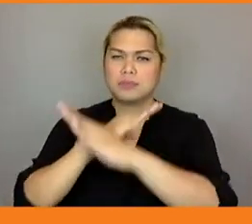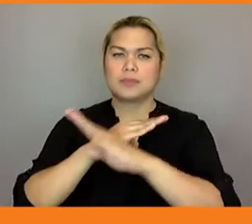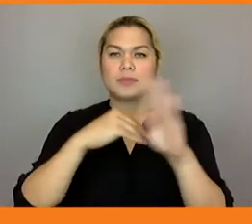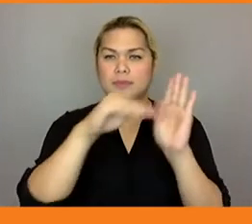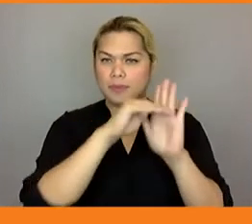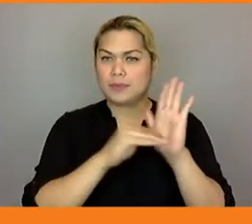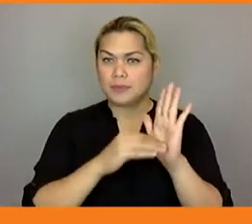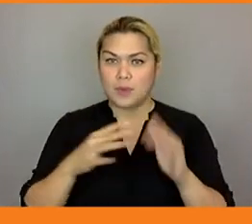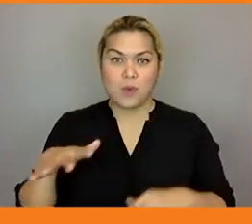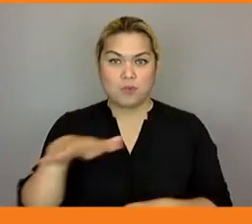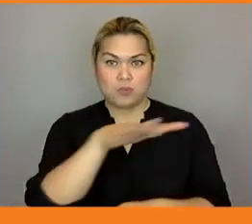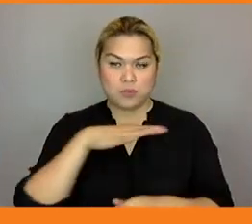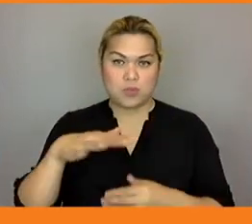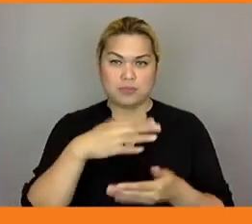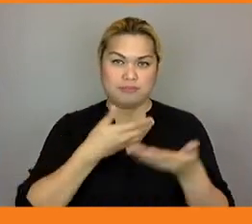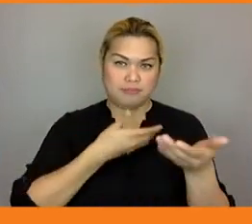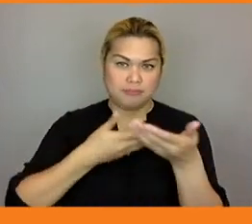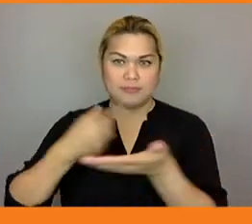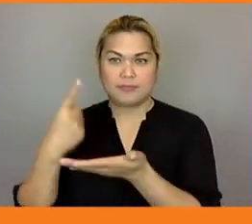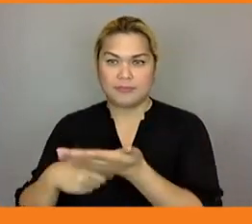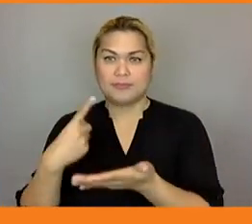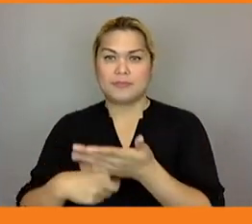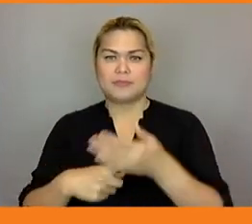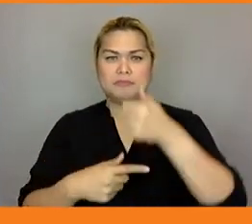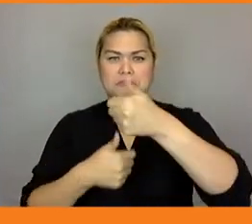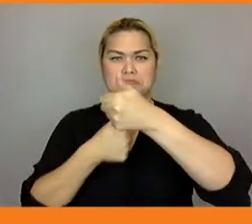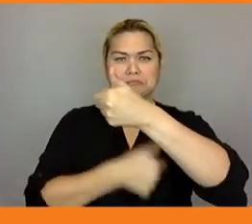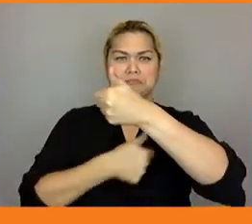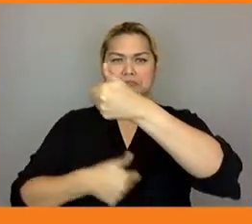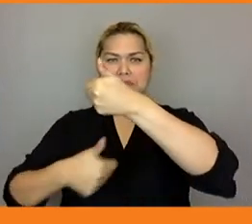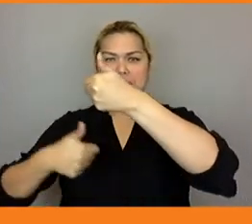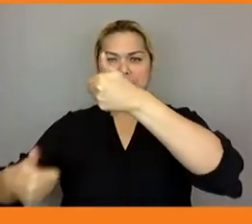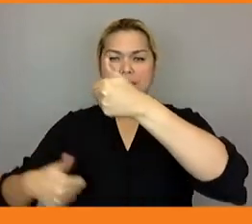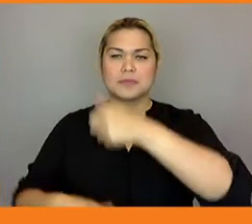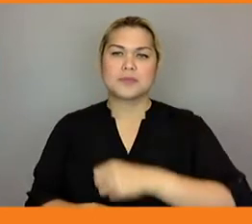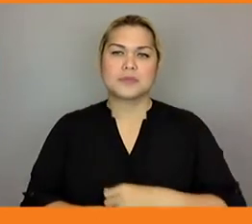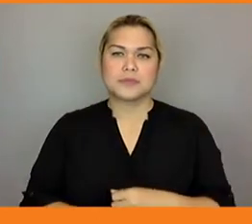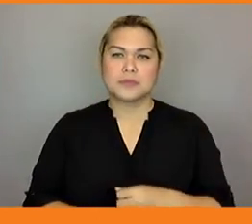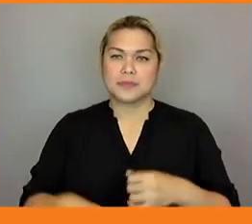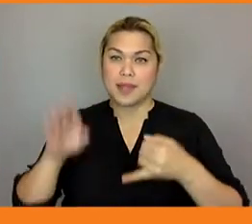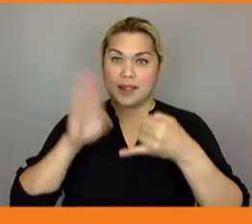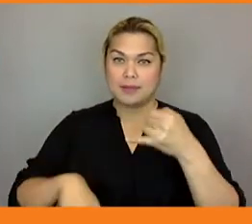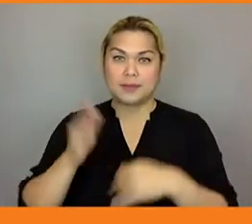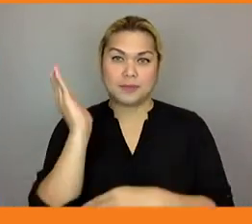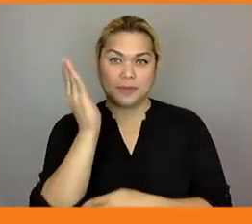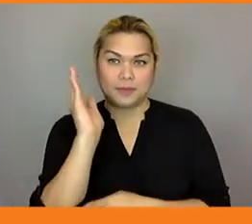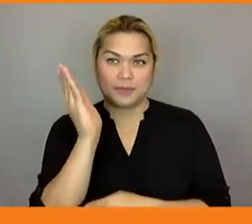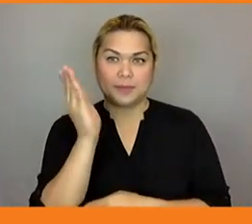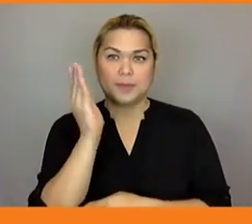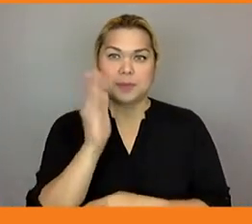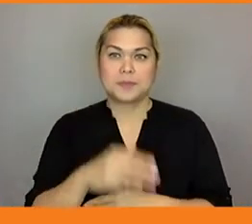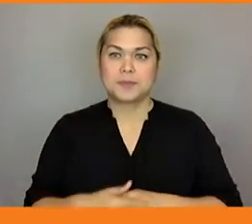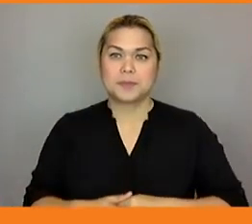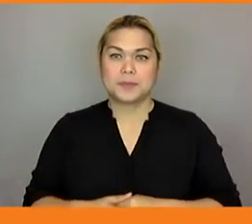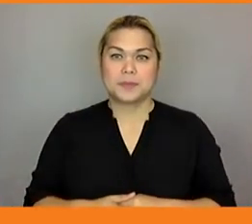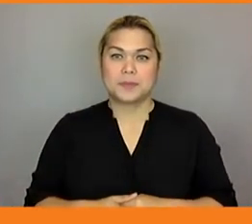time. At this time, we have the last speaker, but not the least, Ms. Ritu Tapa, an advocate of Indigenous women's